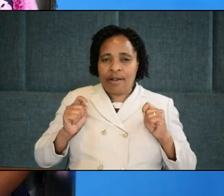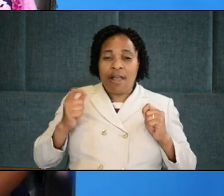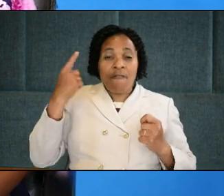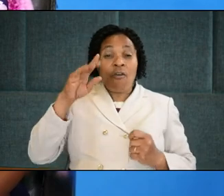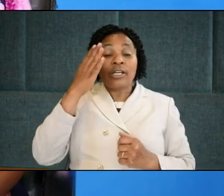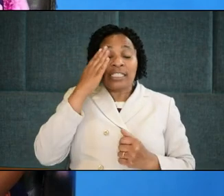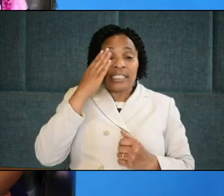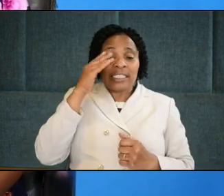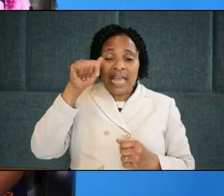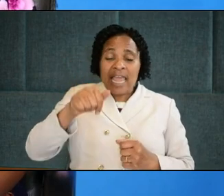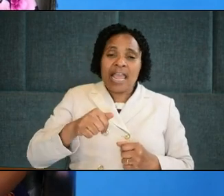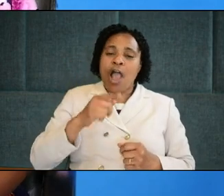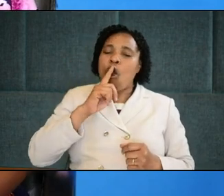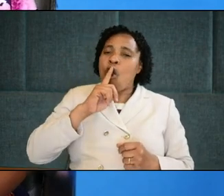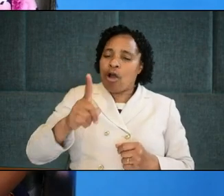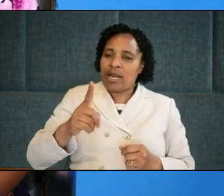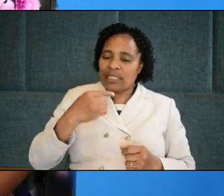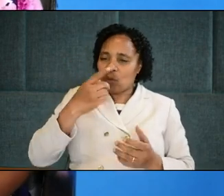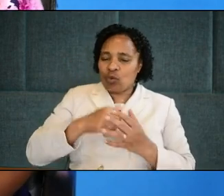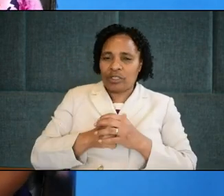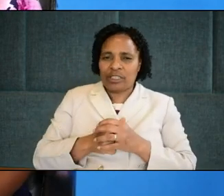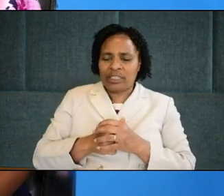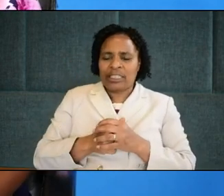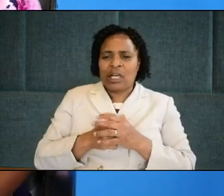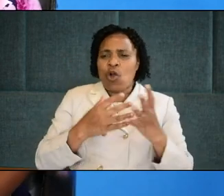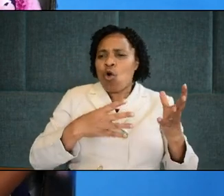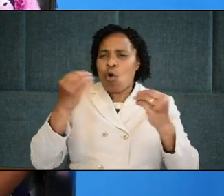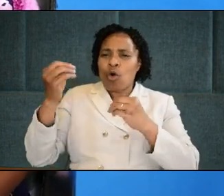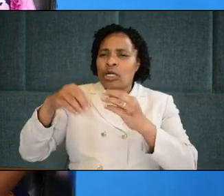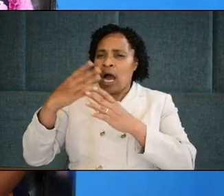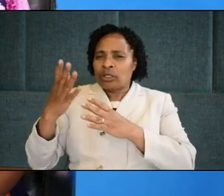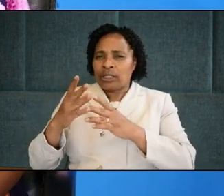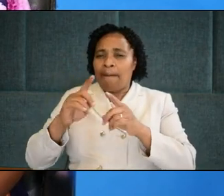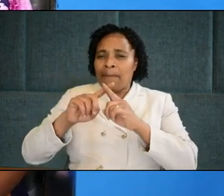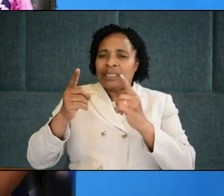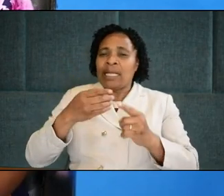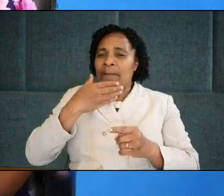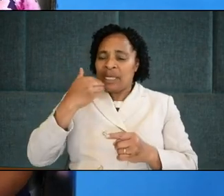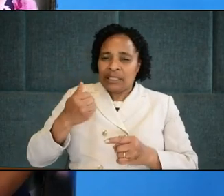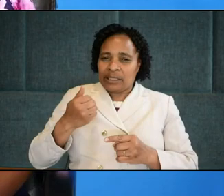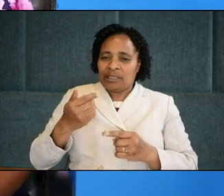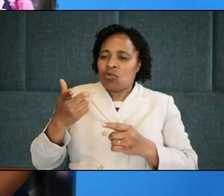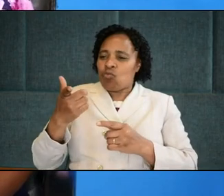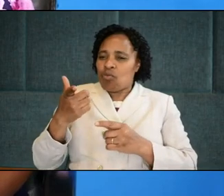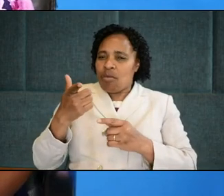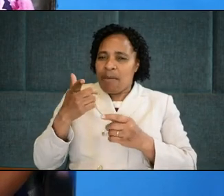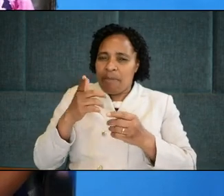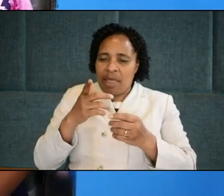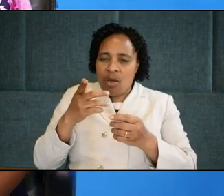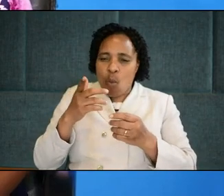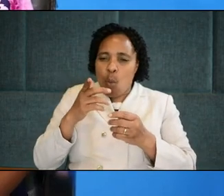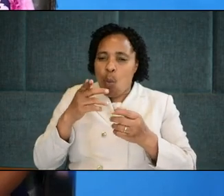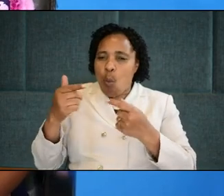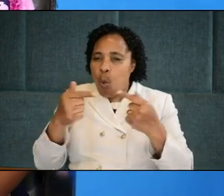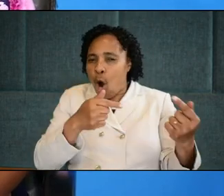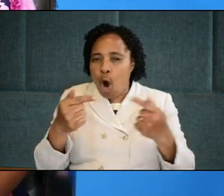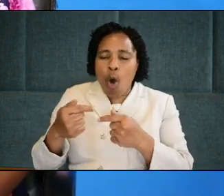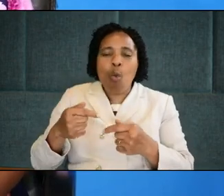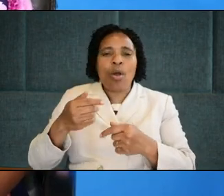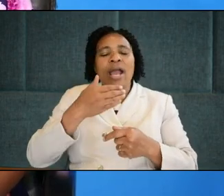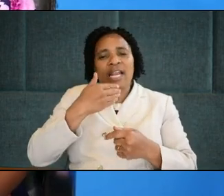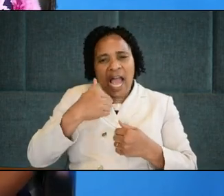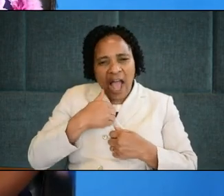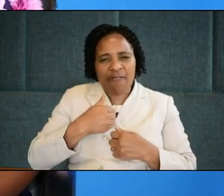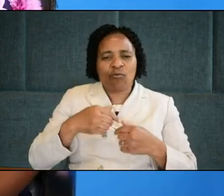Because, you know, here's their commander saying, instead of saying that, you know, we're going to get our the best weapons we can find, our strongest men, and, you know, maybe